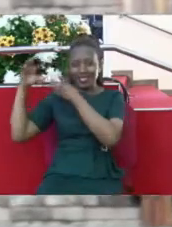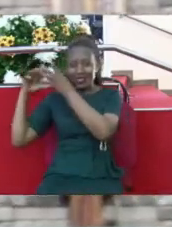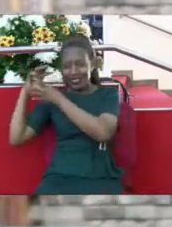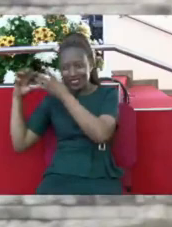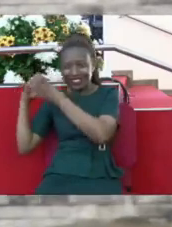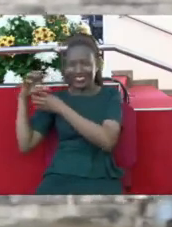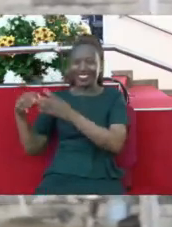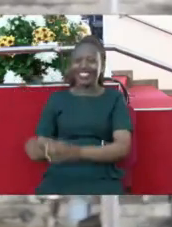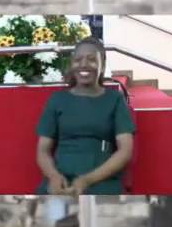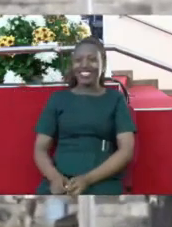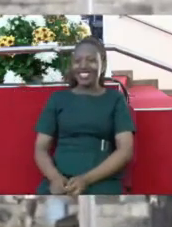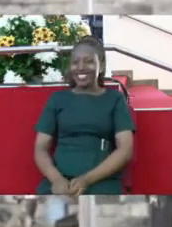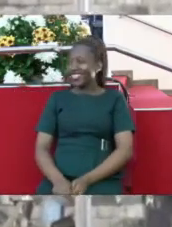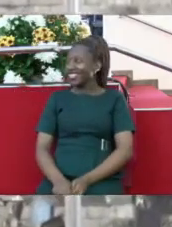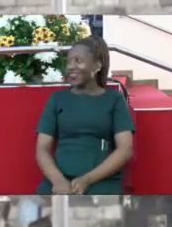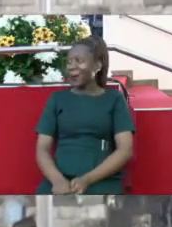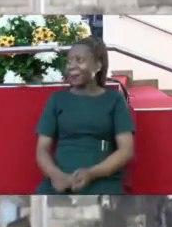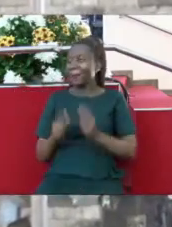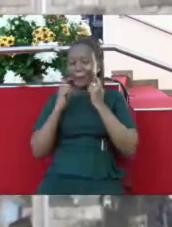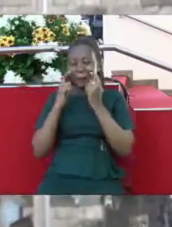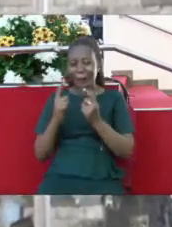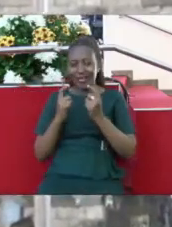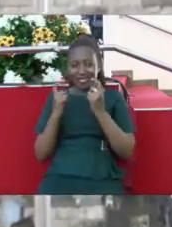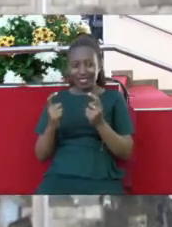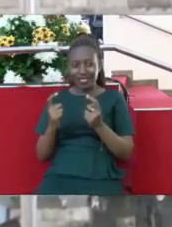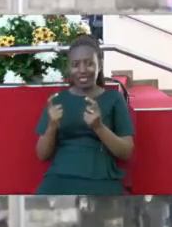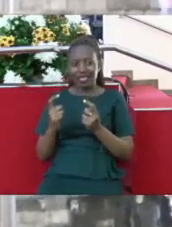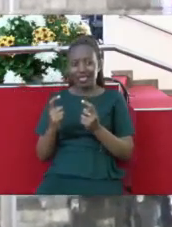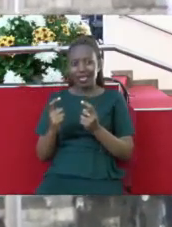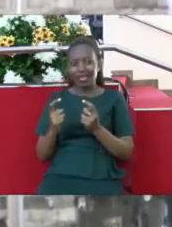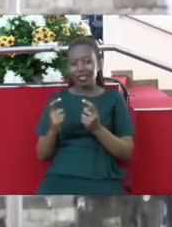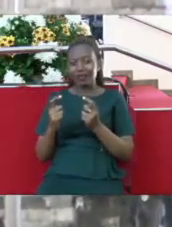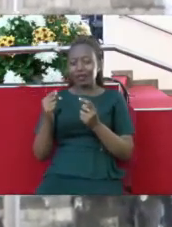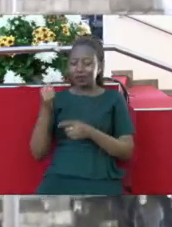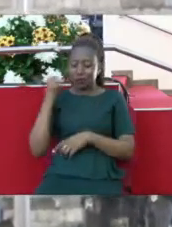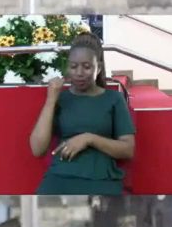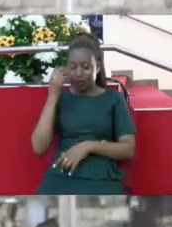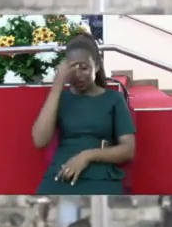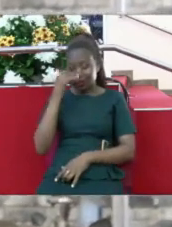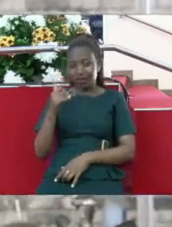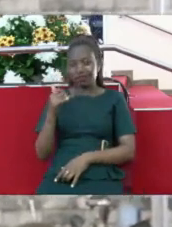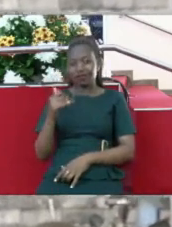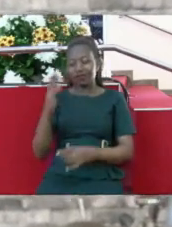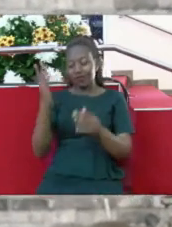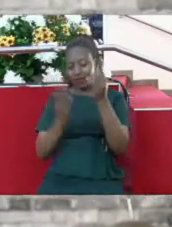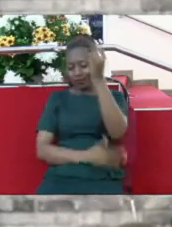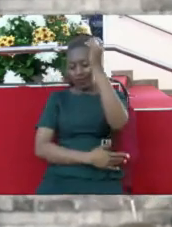Hello? Sin has been forbidden because it is bad. Dhambi imekatazwa kwa sababu ni kitu